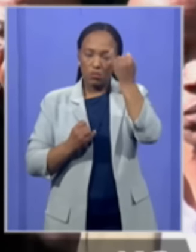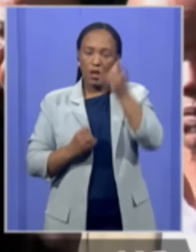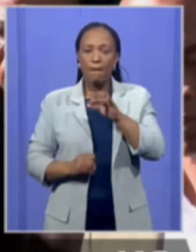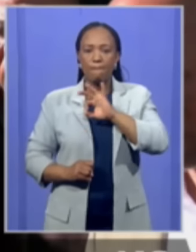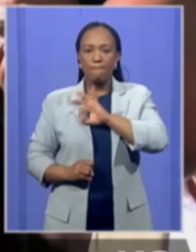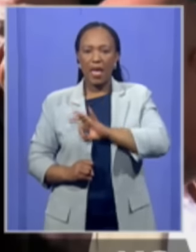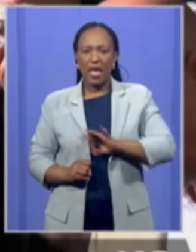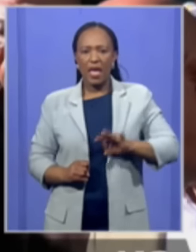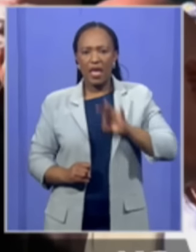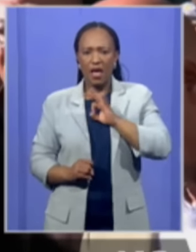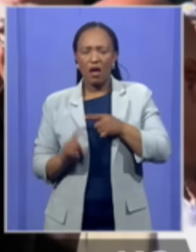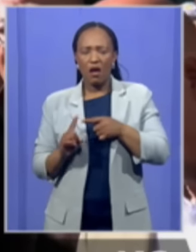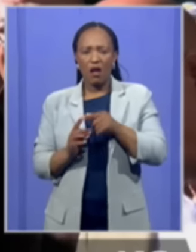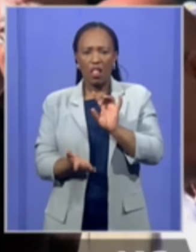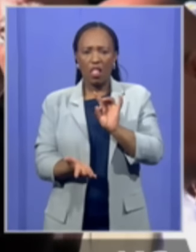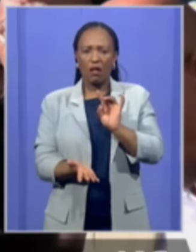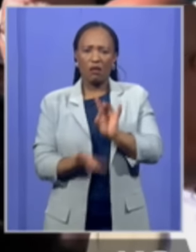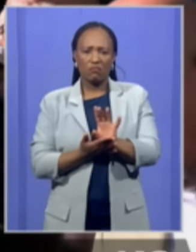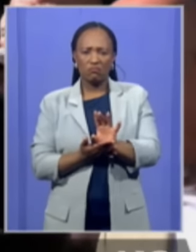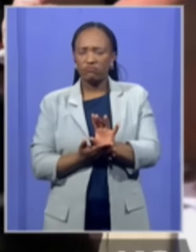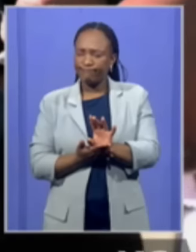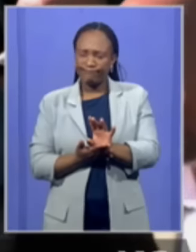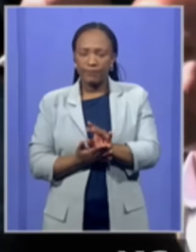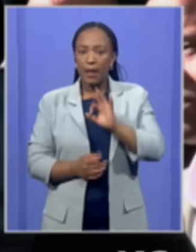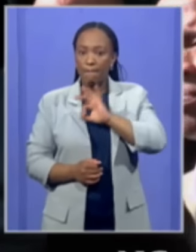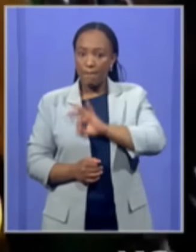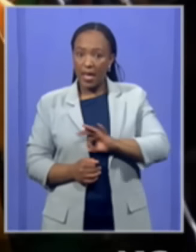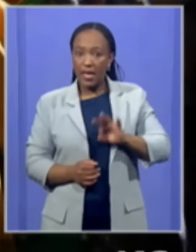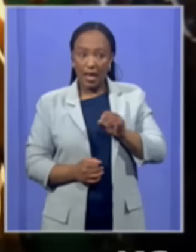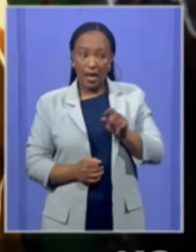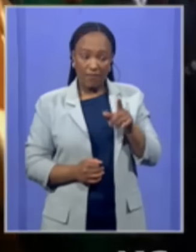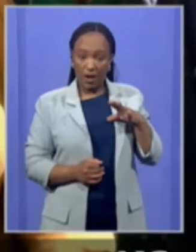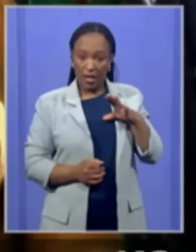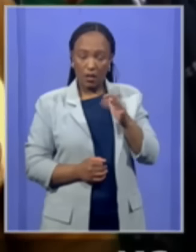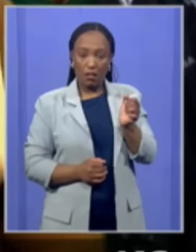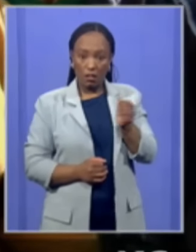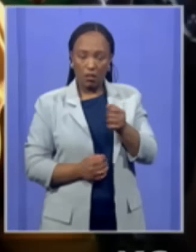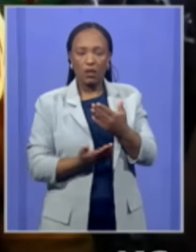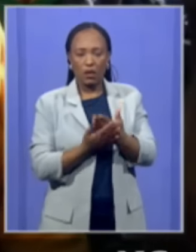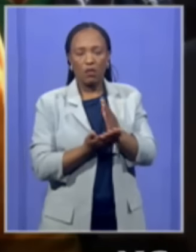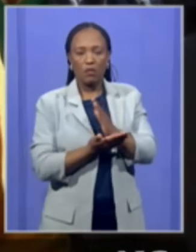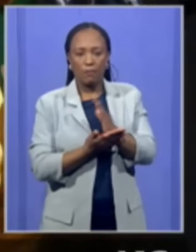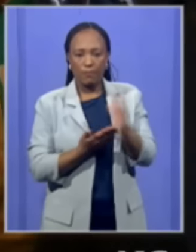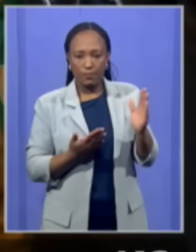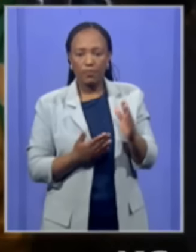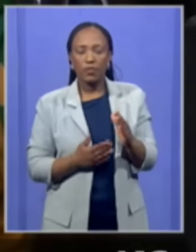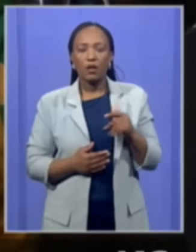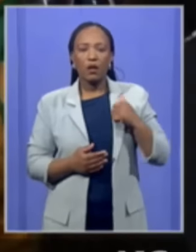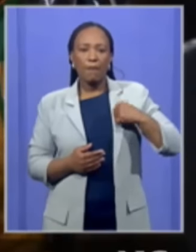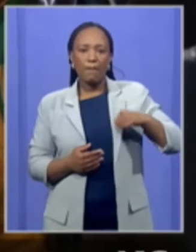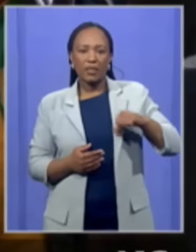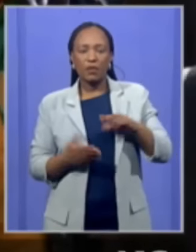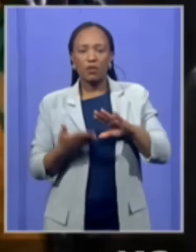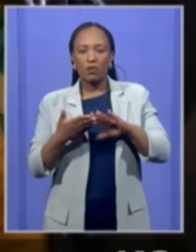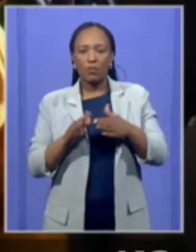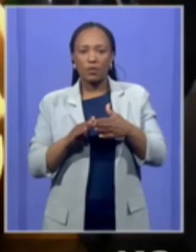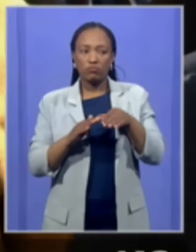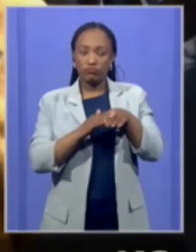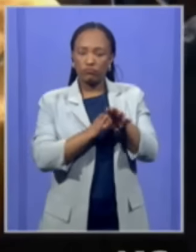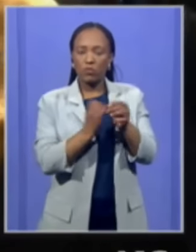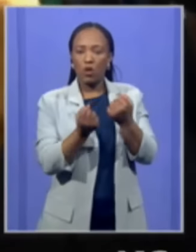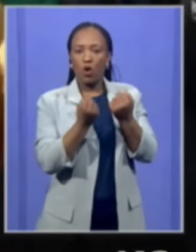Executive Committee of the ANC that appointed these mayors can remove them. Masepala o ikuetse go mokgatlho wa baagi go leba kwa kgotlatshekelong ka ditatofatso